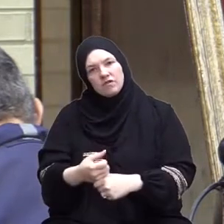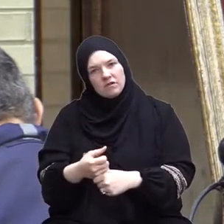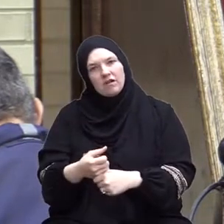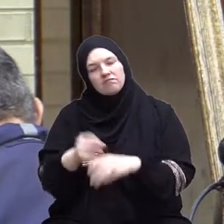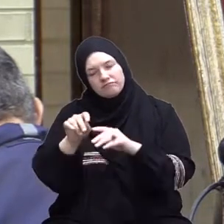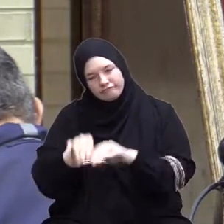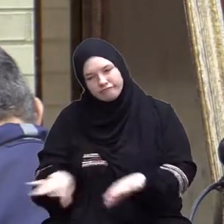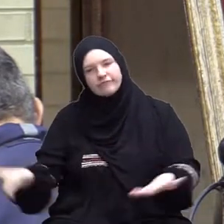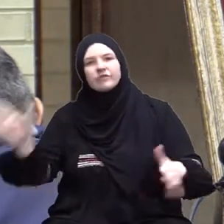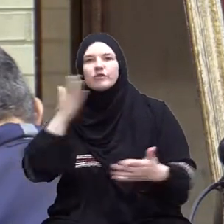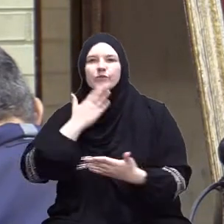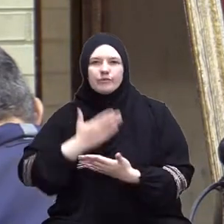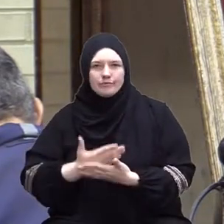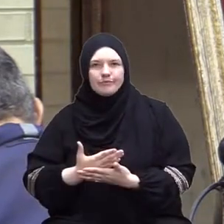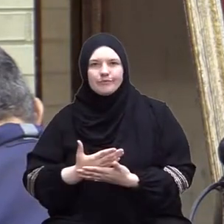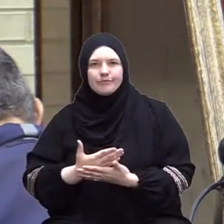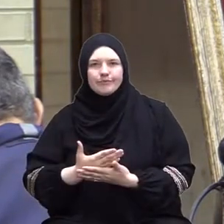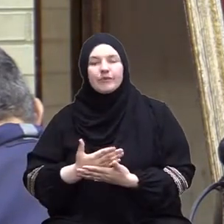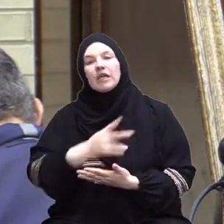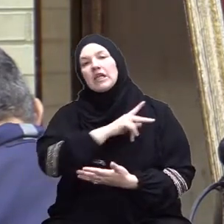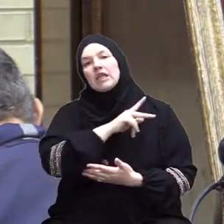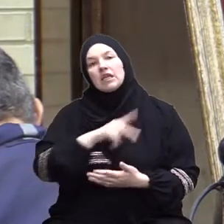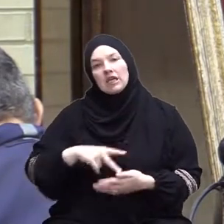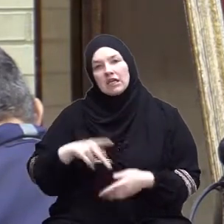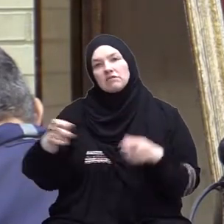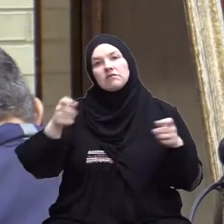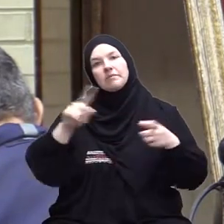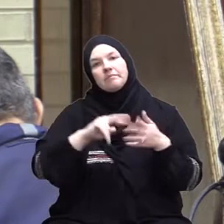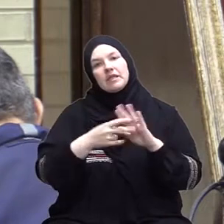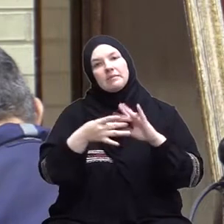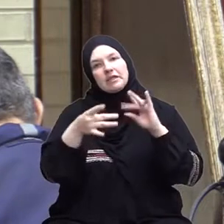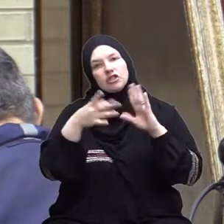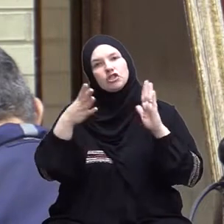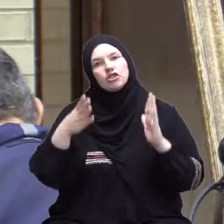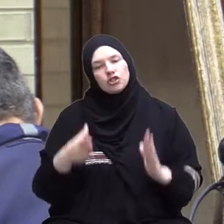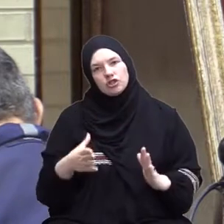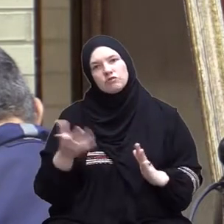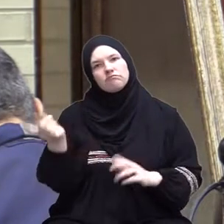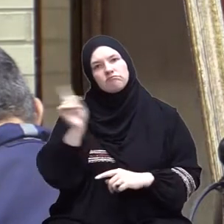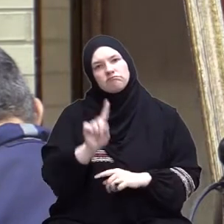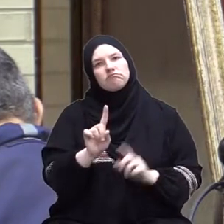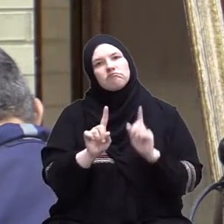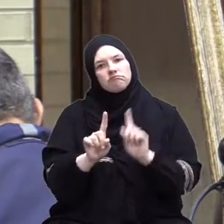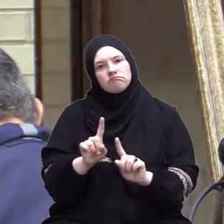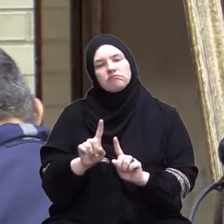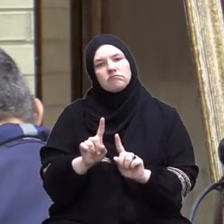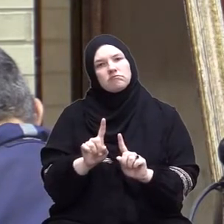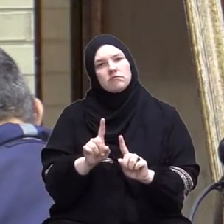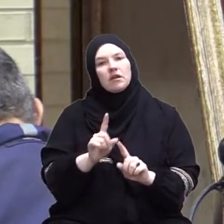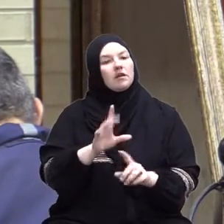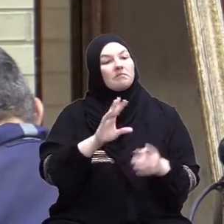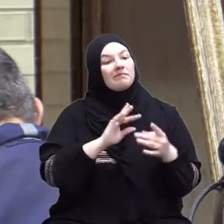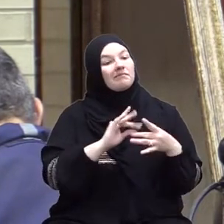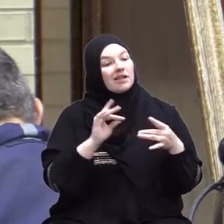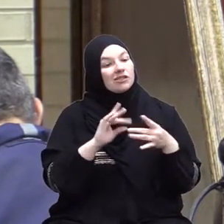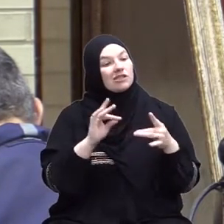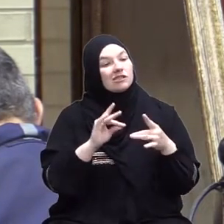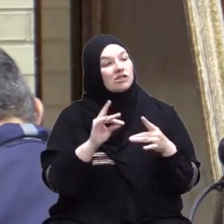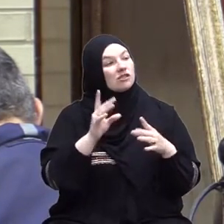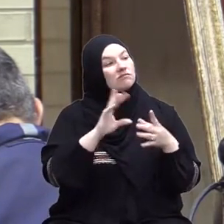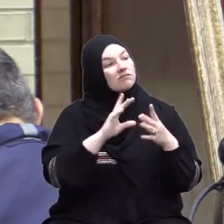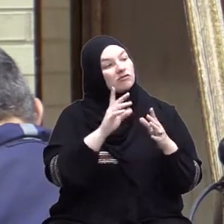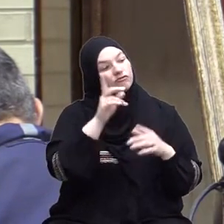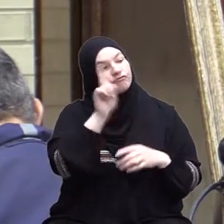it. The kingdom of God means the messengership. Al-Risala will be taken away from you